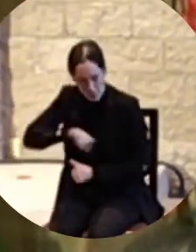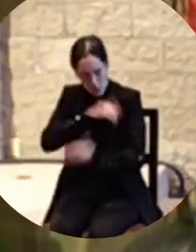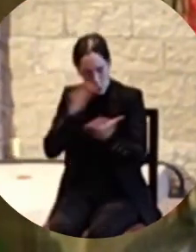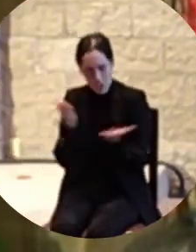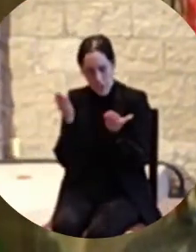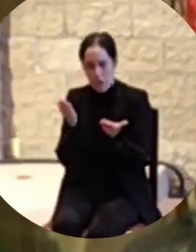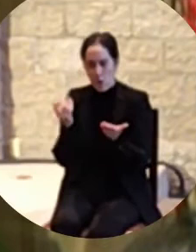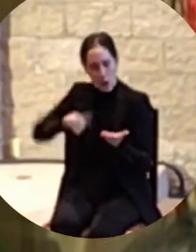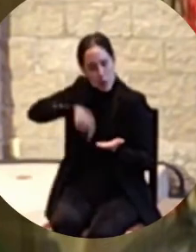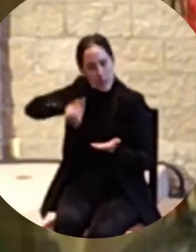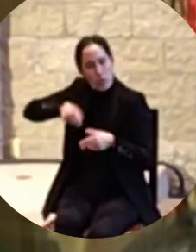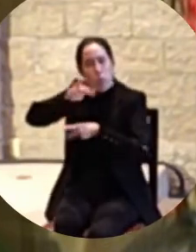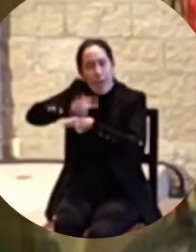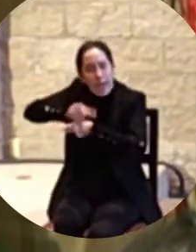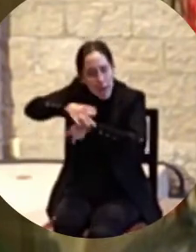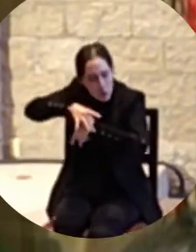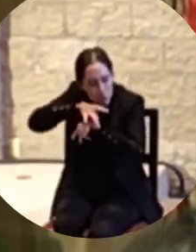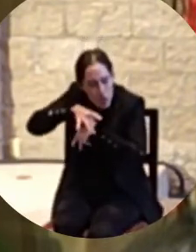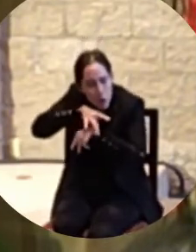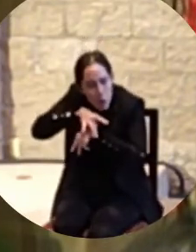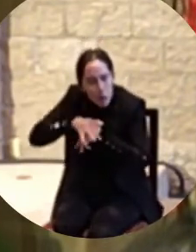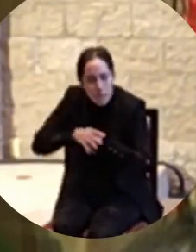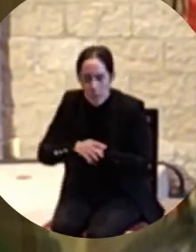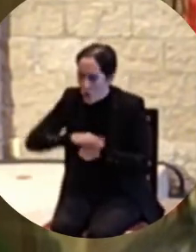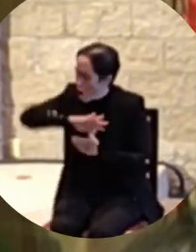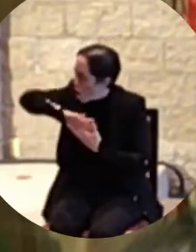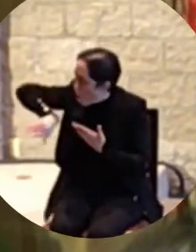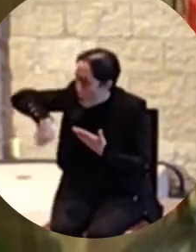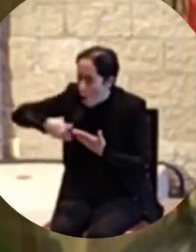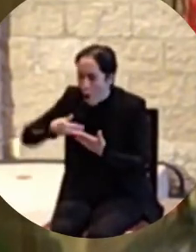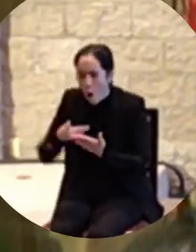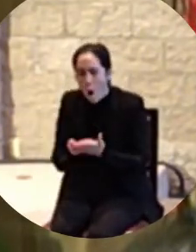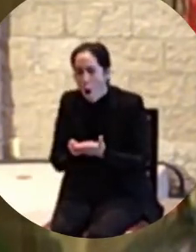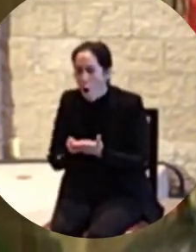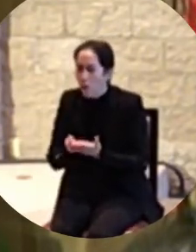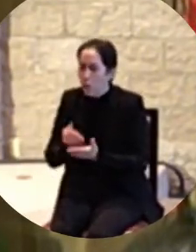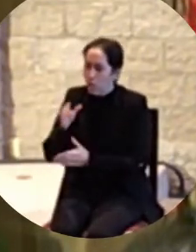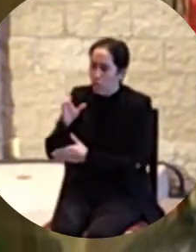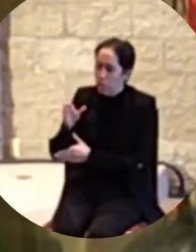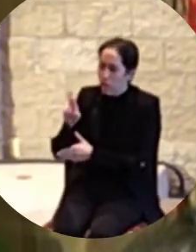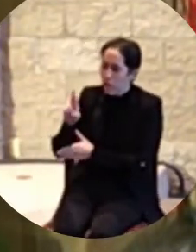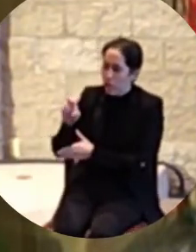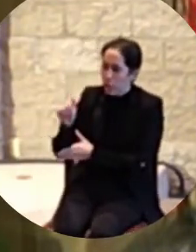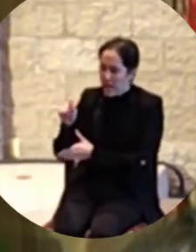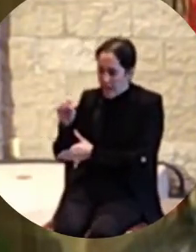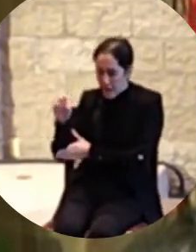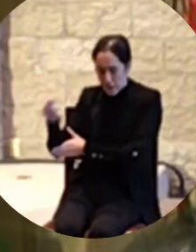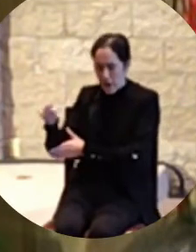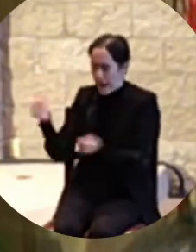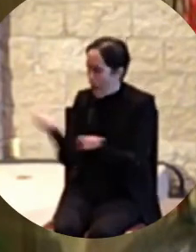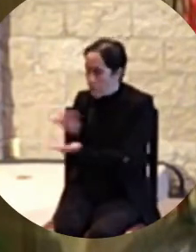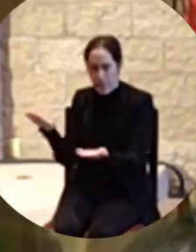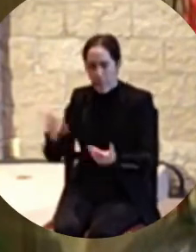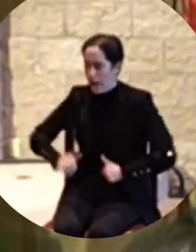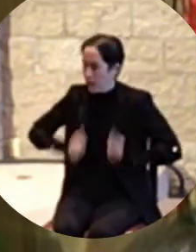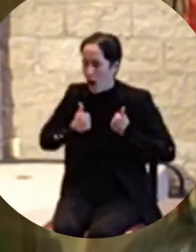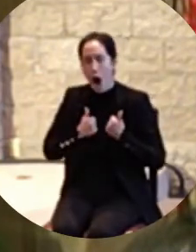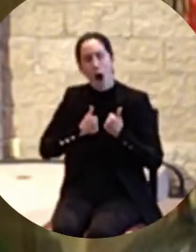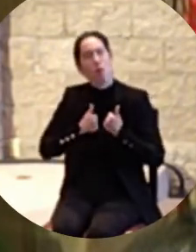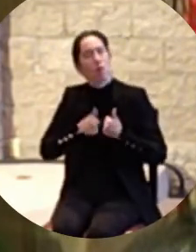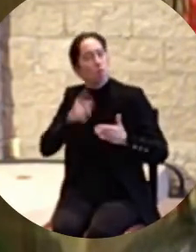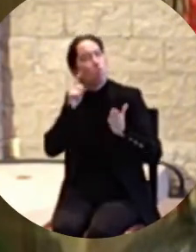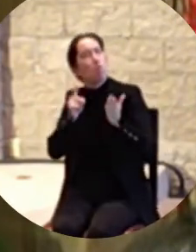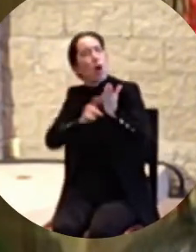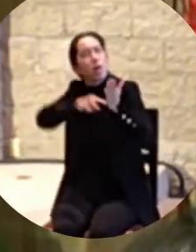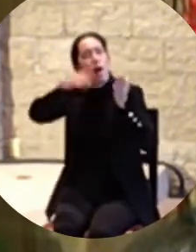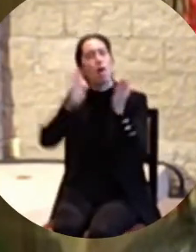good stewards of the earth. All creation praises God. And then, of course, that third week, it is our nature